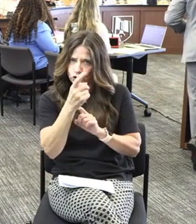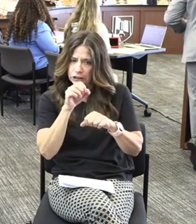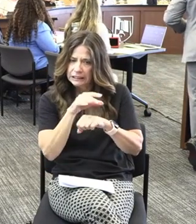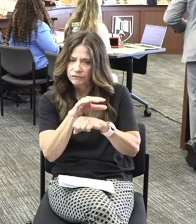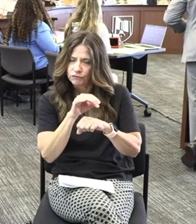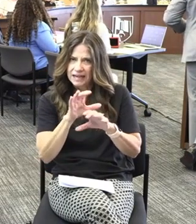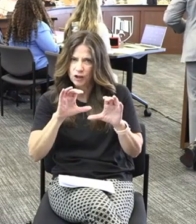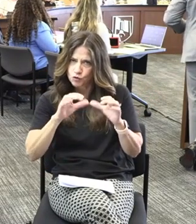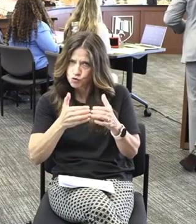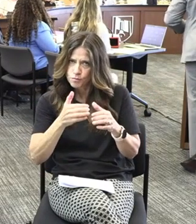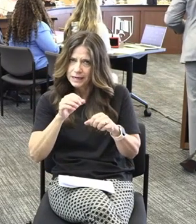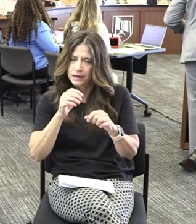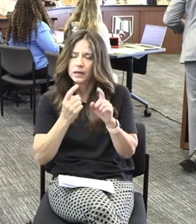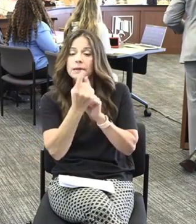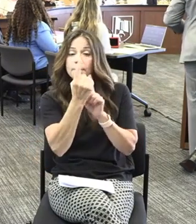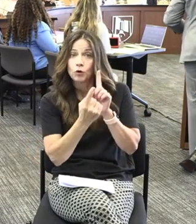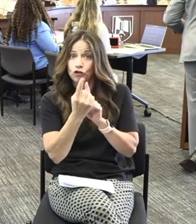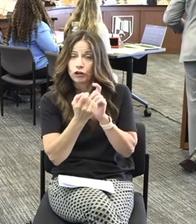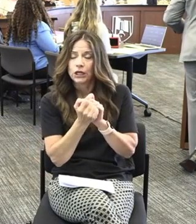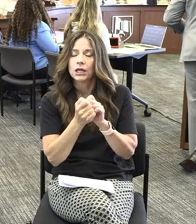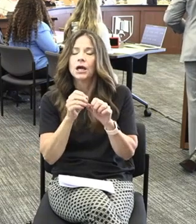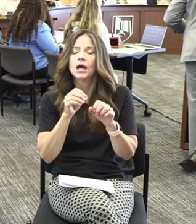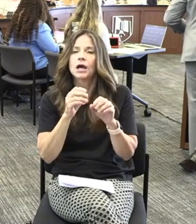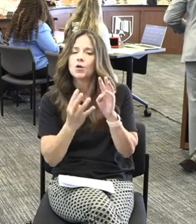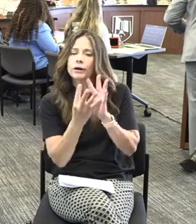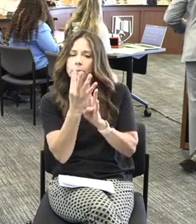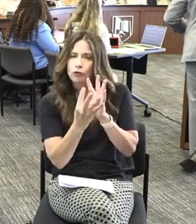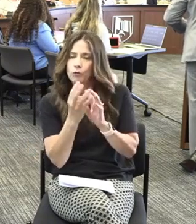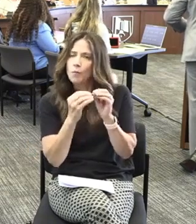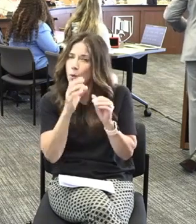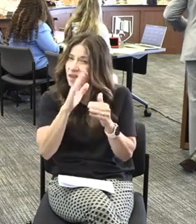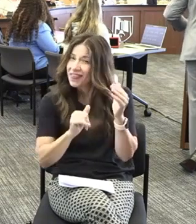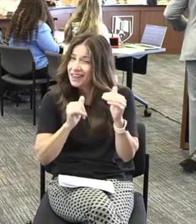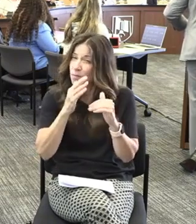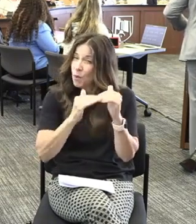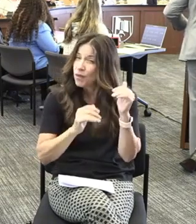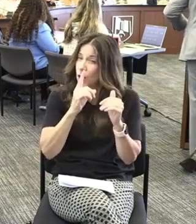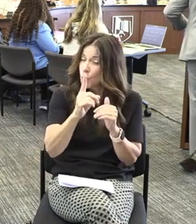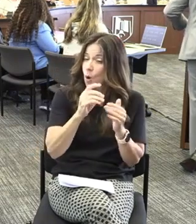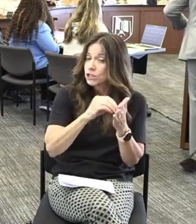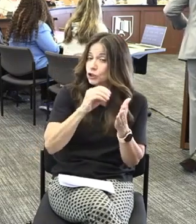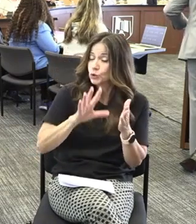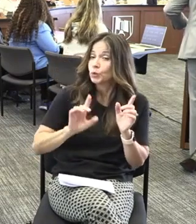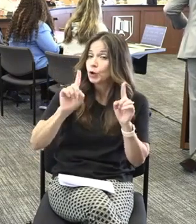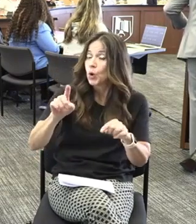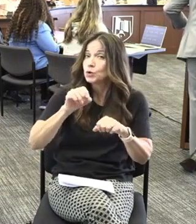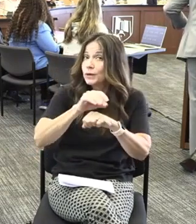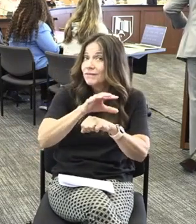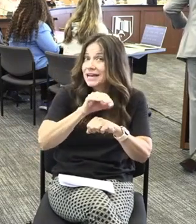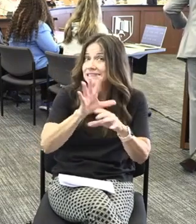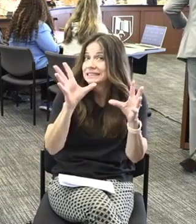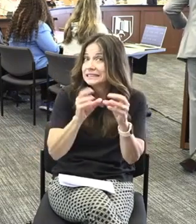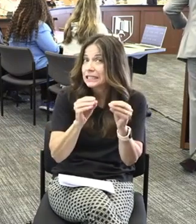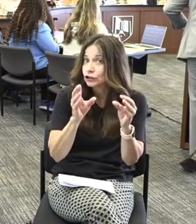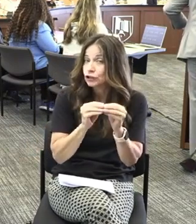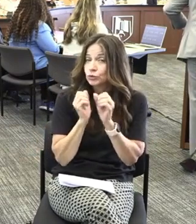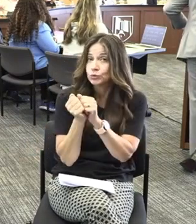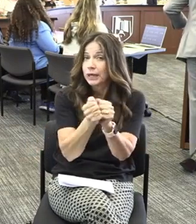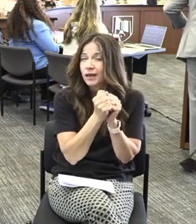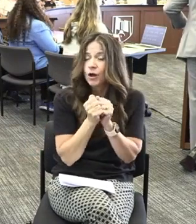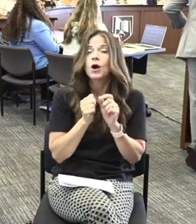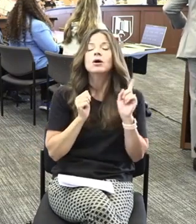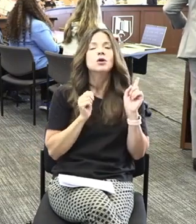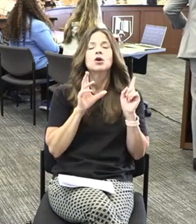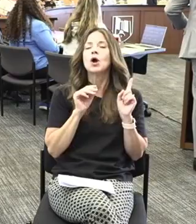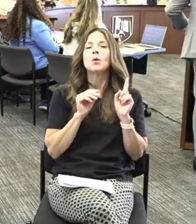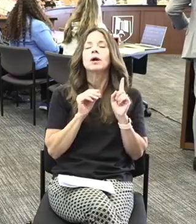What is that where Sure. more than one student will come into an advising session? Like, No, in